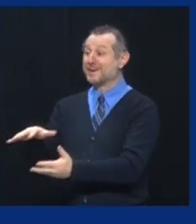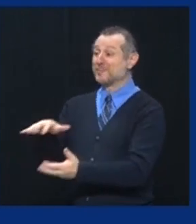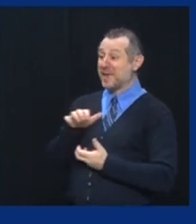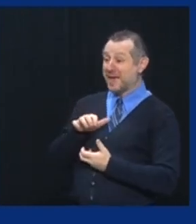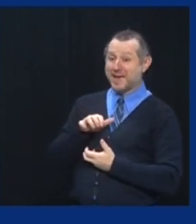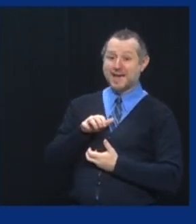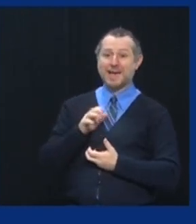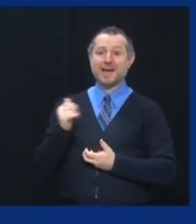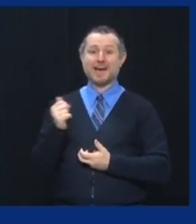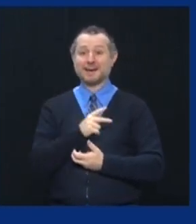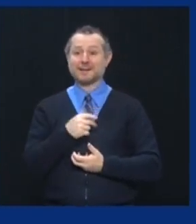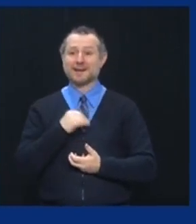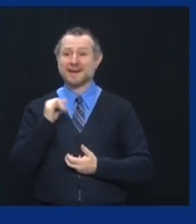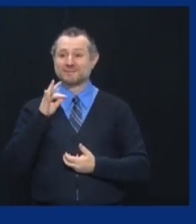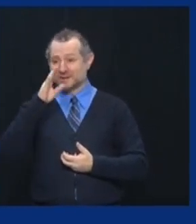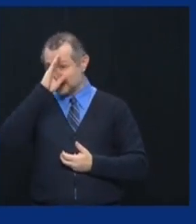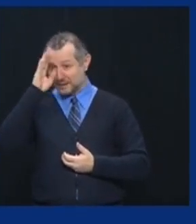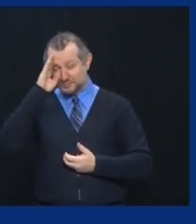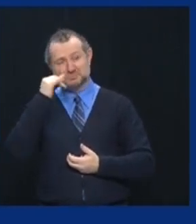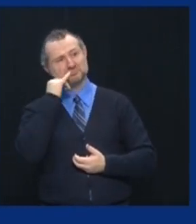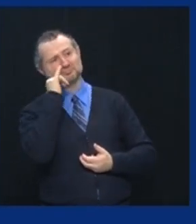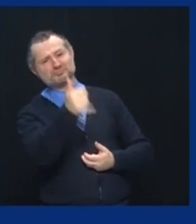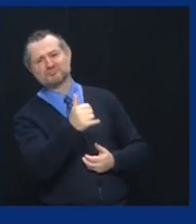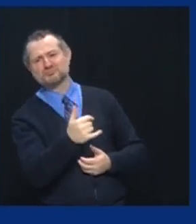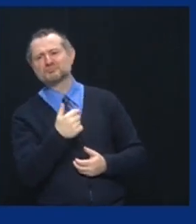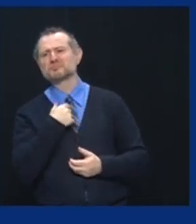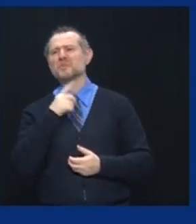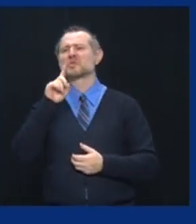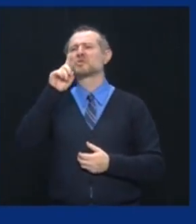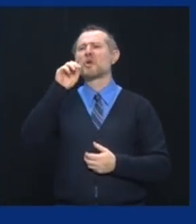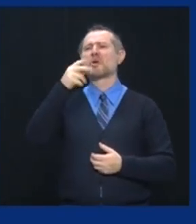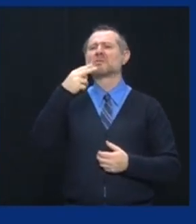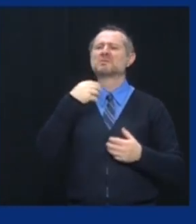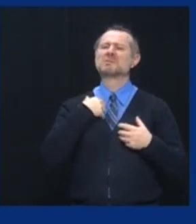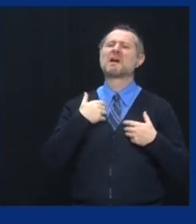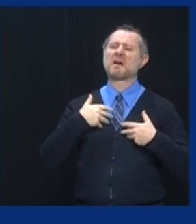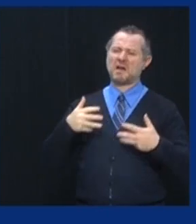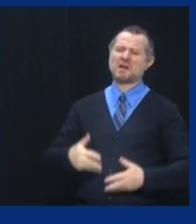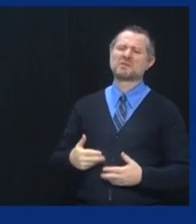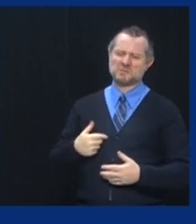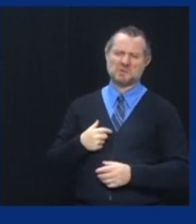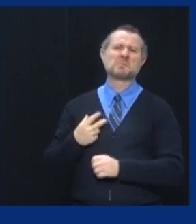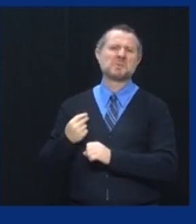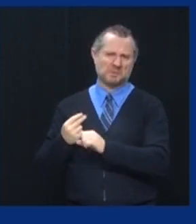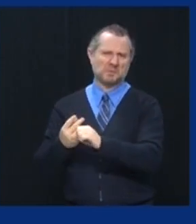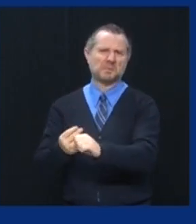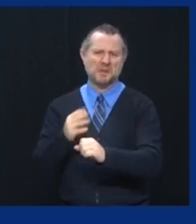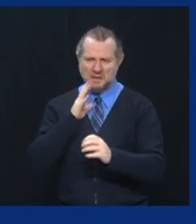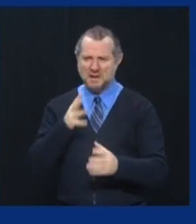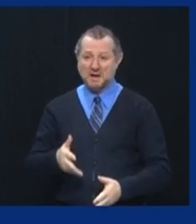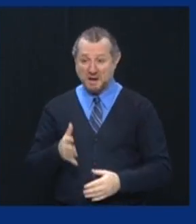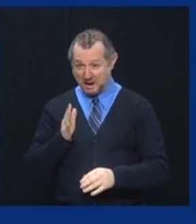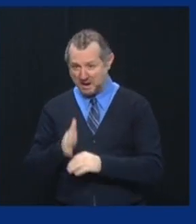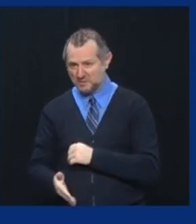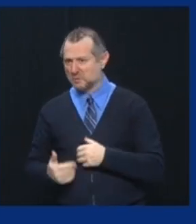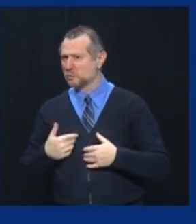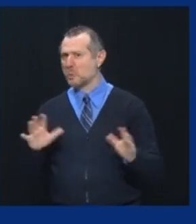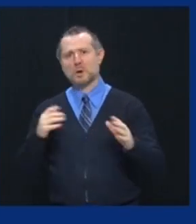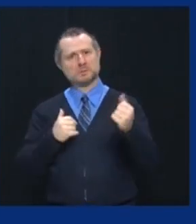and says, I'm going to use this allocation and then I want out, fine. That's totally